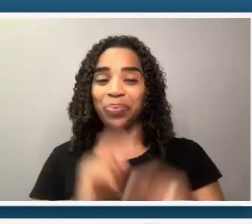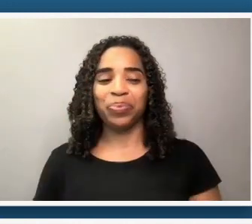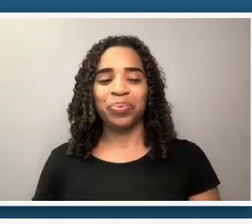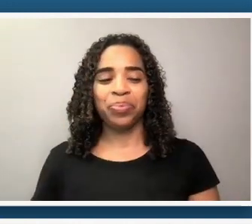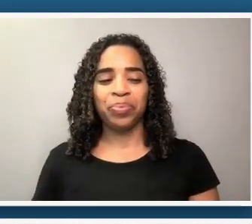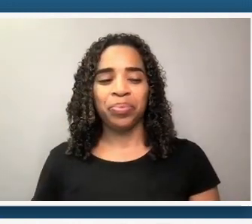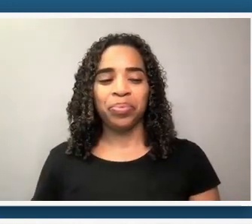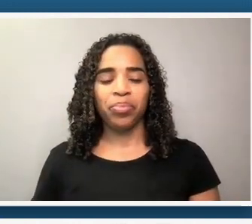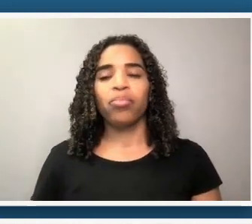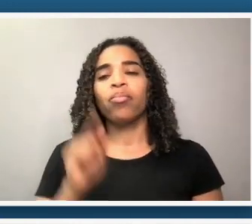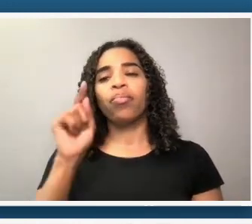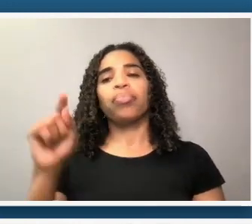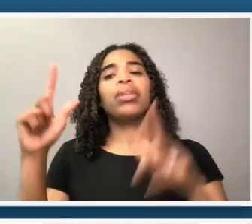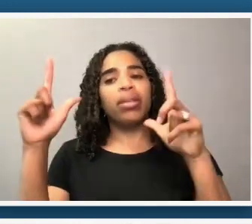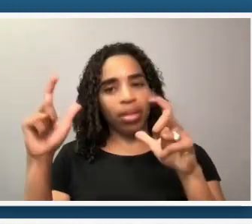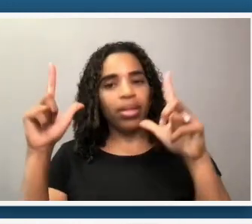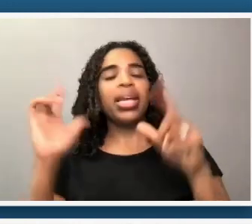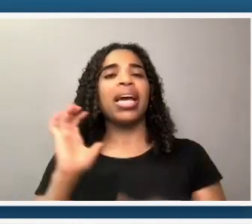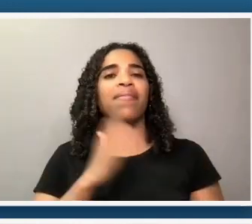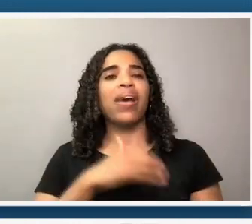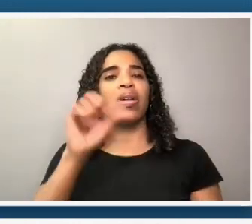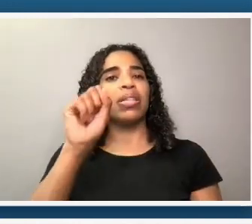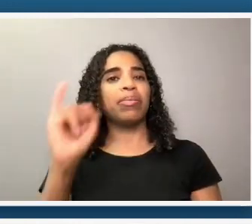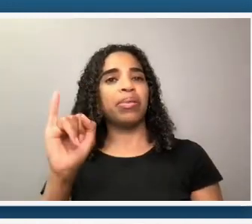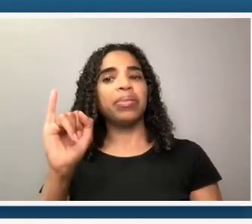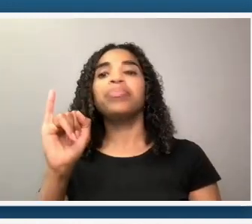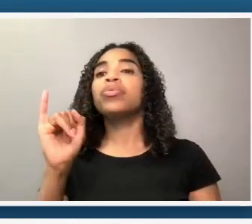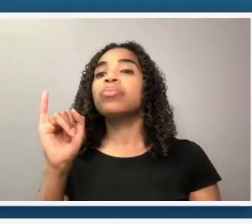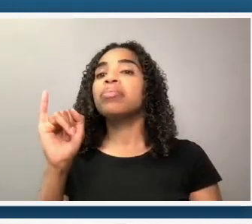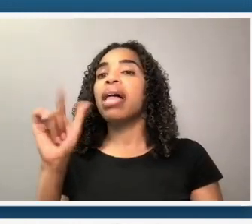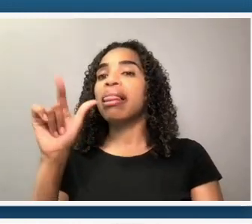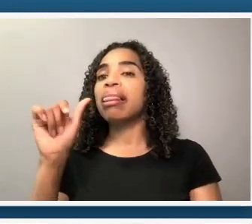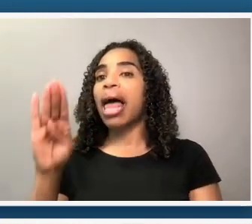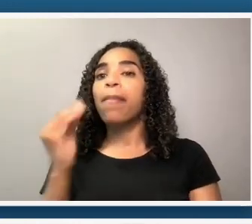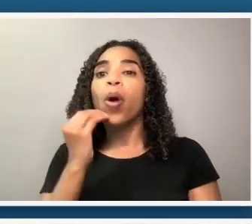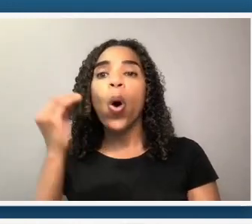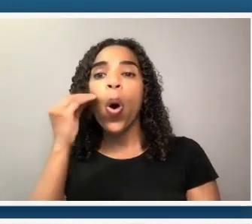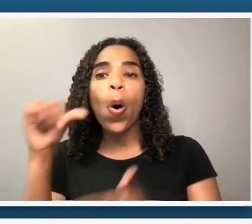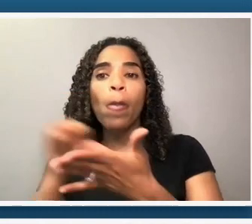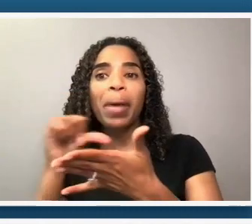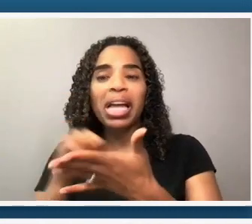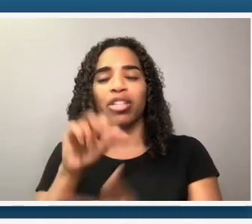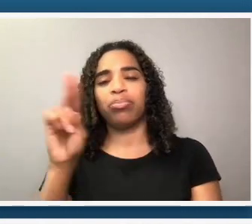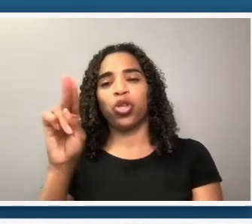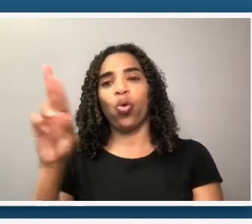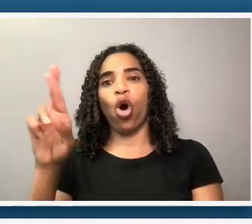a screenshot of the Smithsonian Learning Lab homepage with the URL of the Learning Lab,